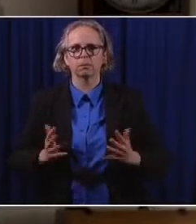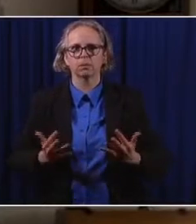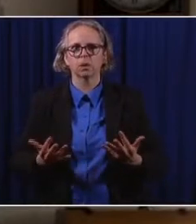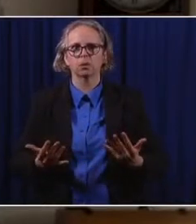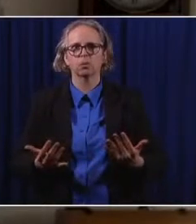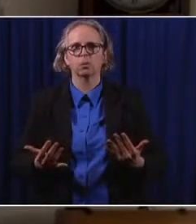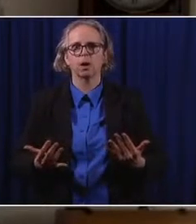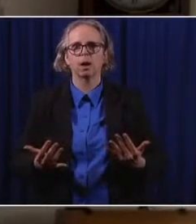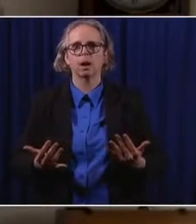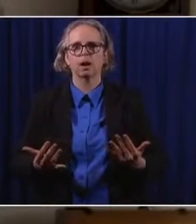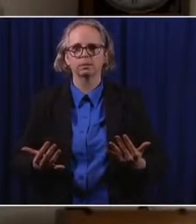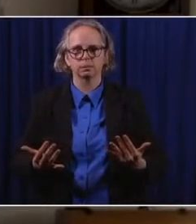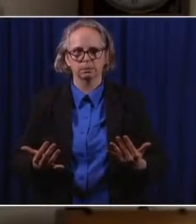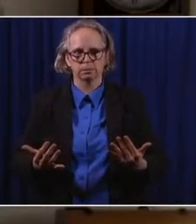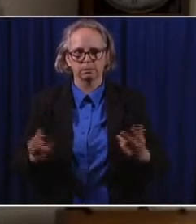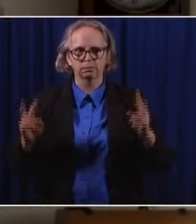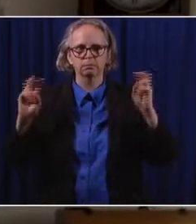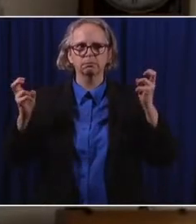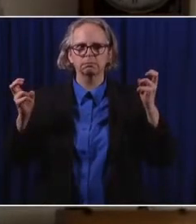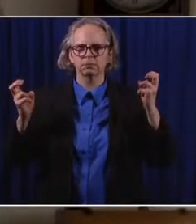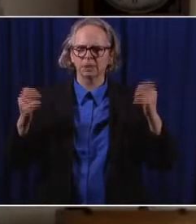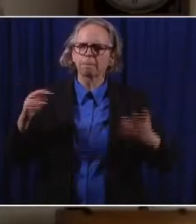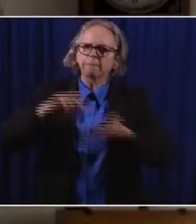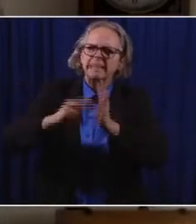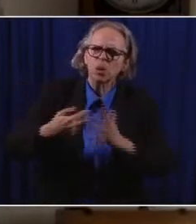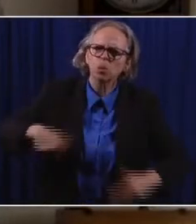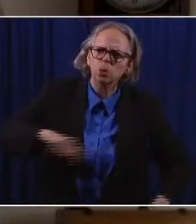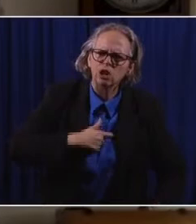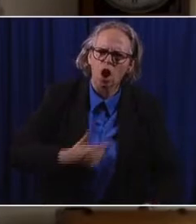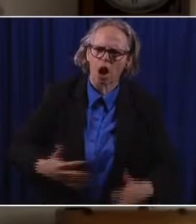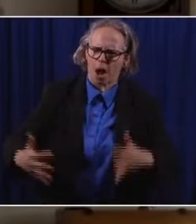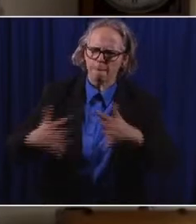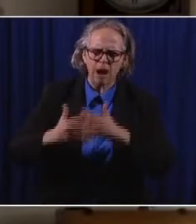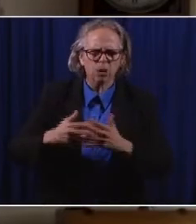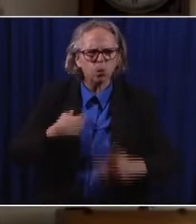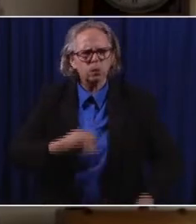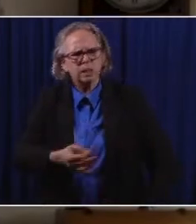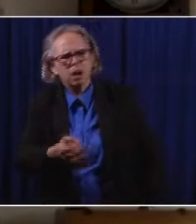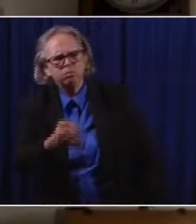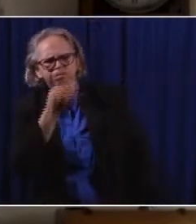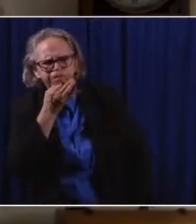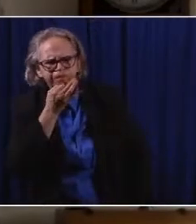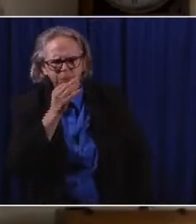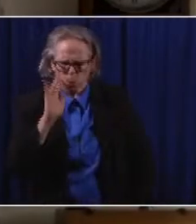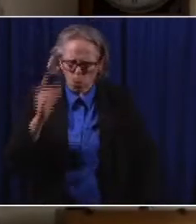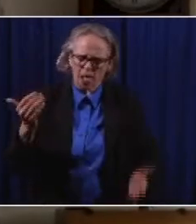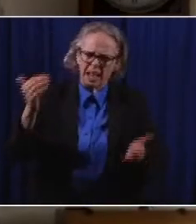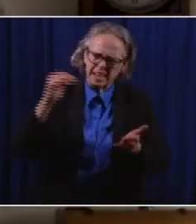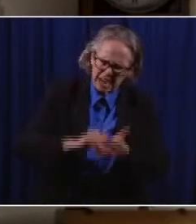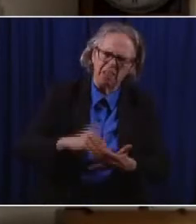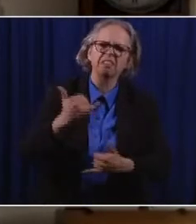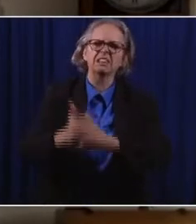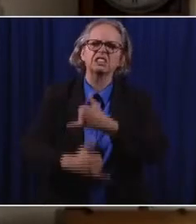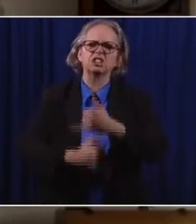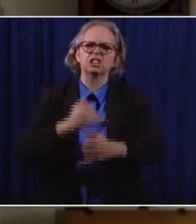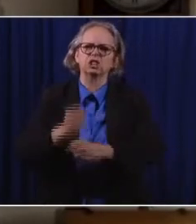it very, very well. And we will do it this year as well.